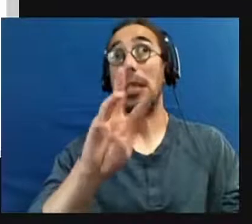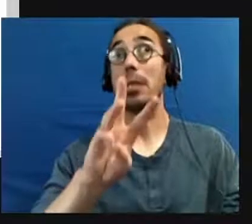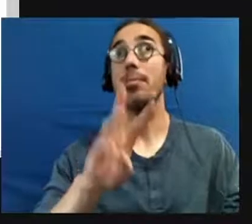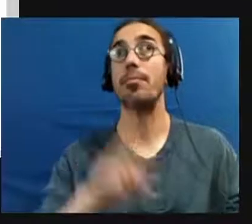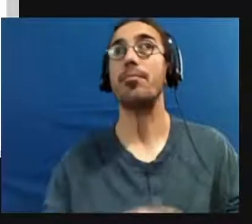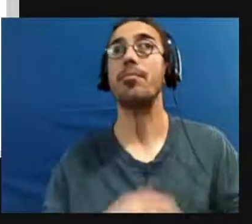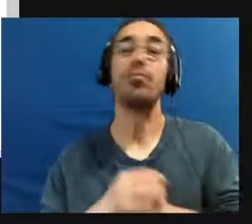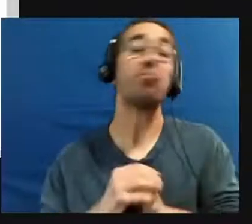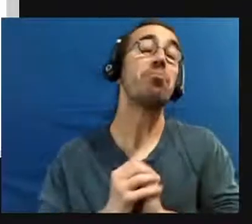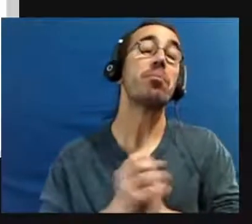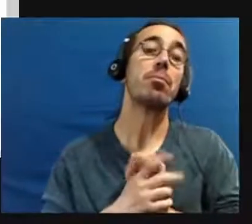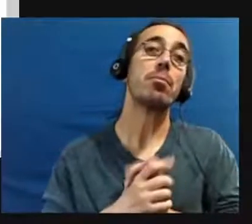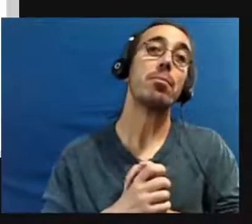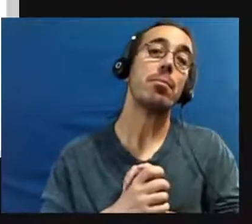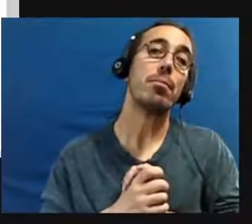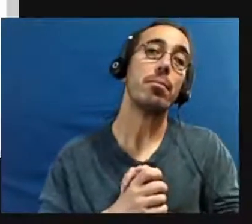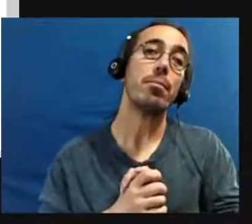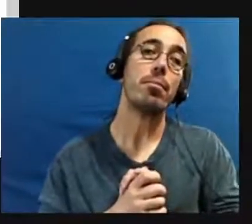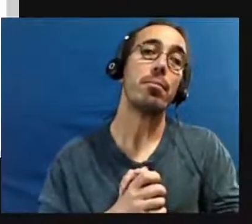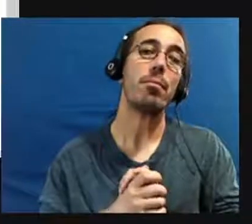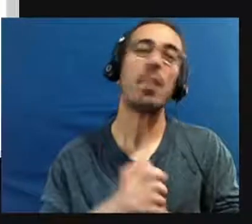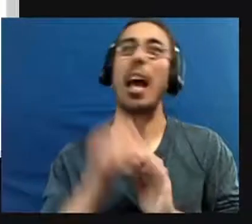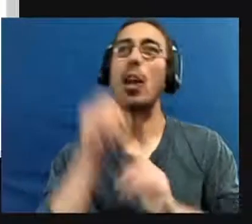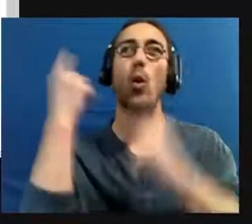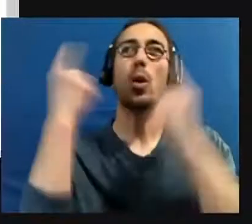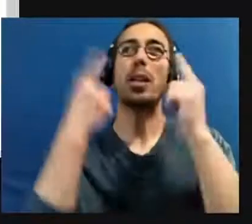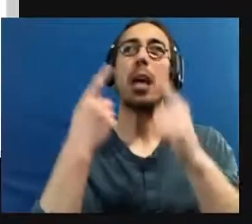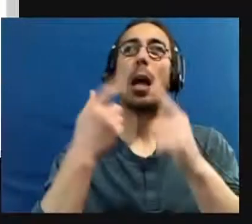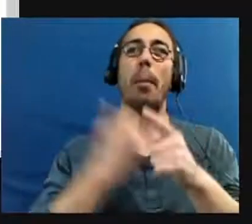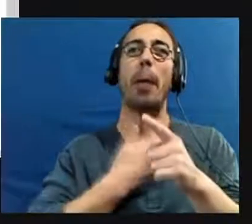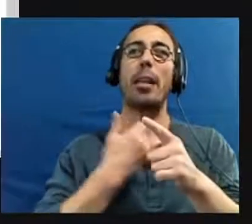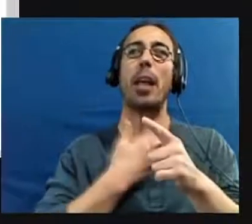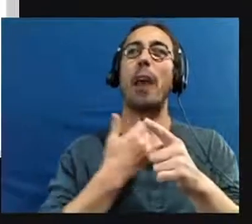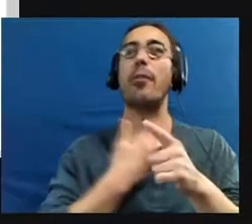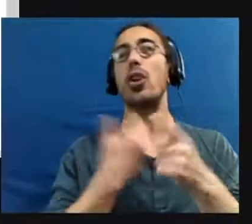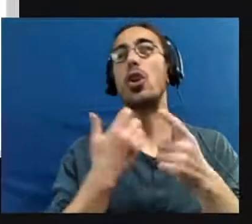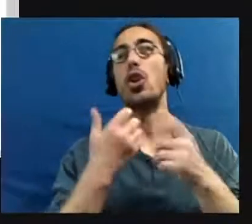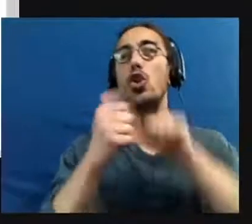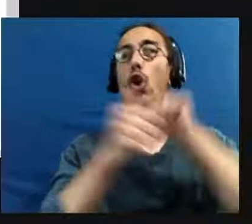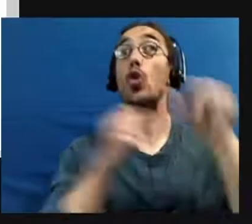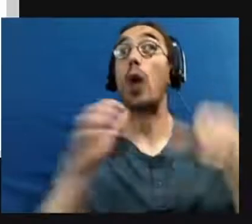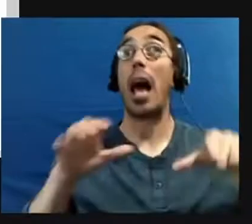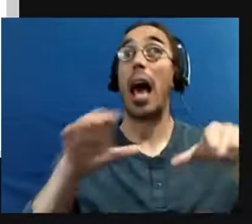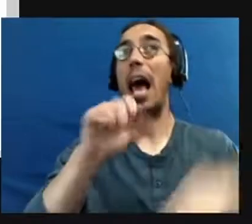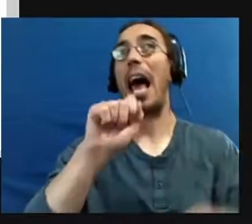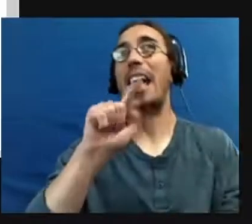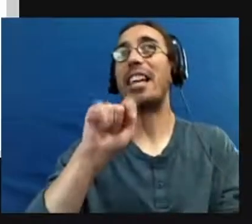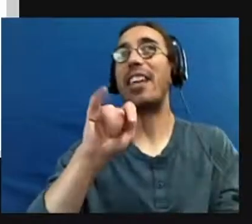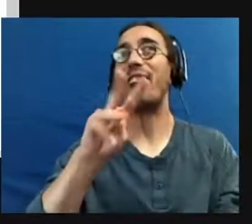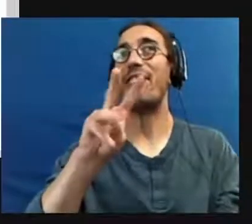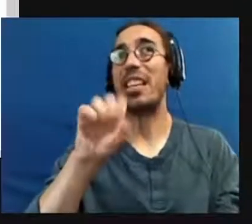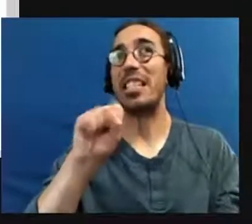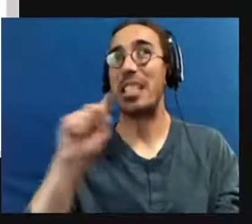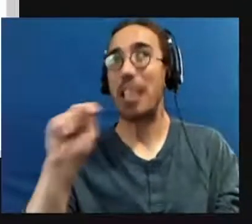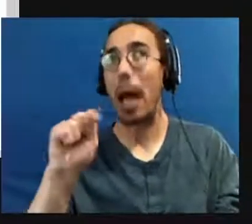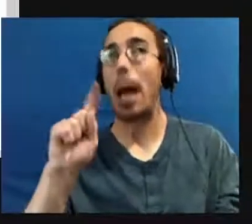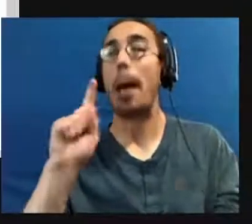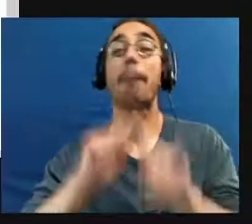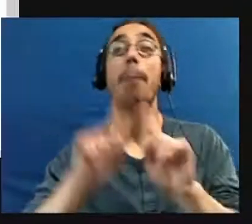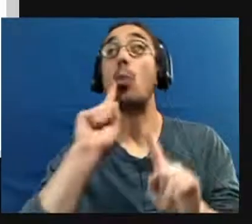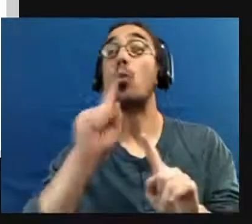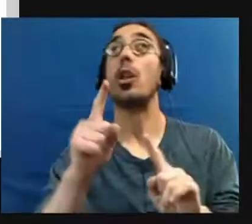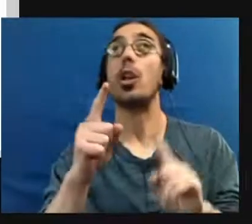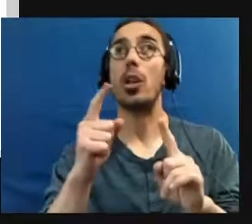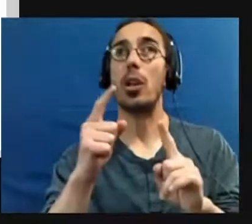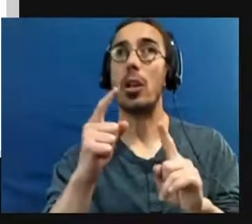I don't really consider myself a social activist, but I think some might, and I appreciate that. But really, I share a lot of social